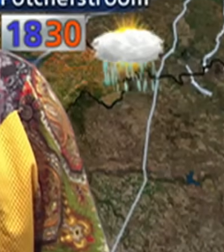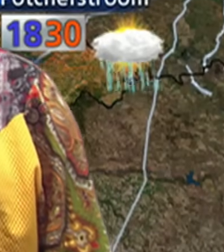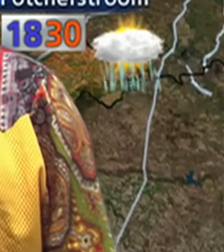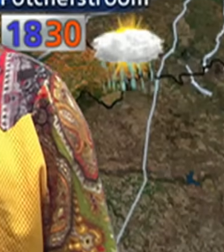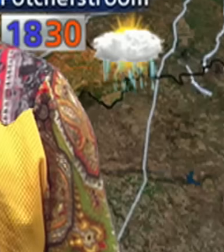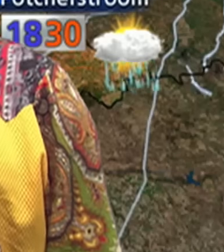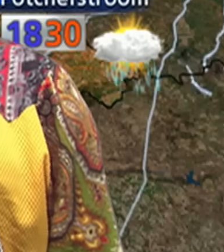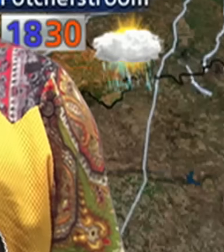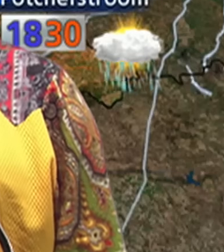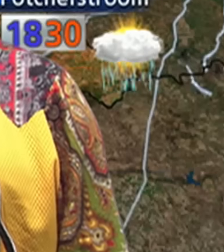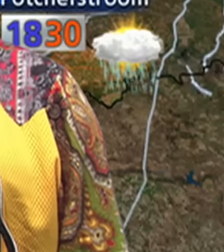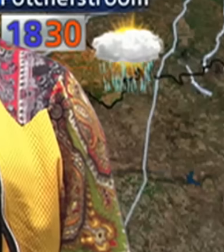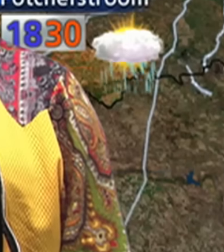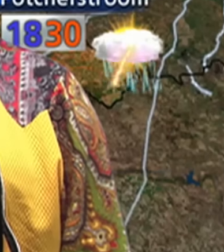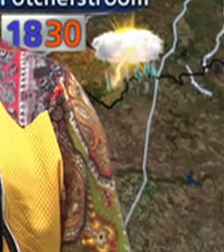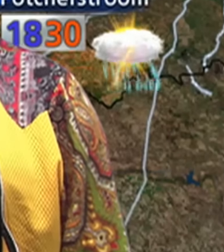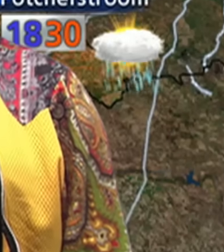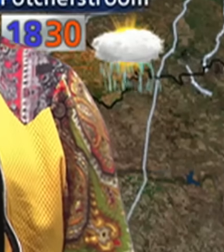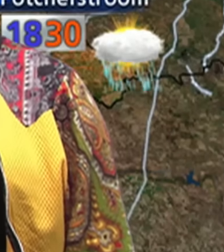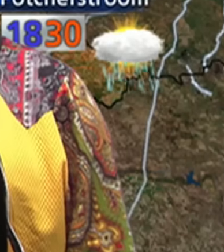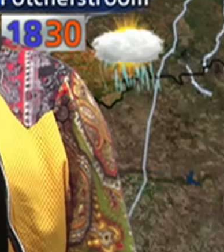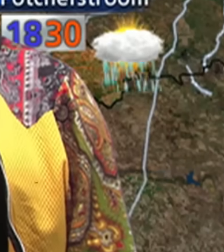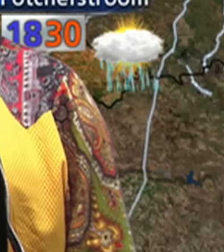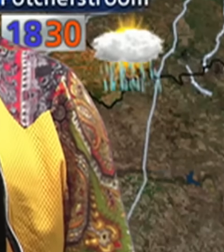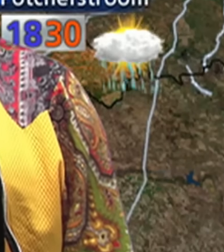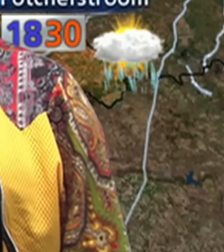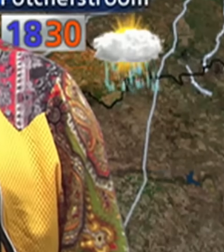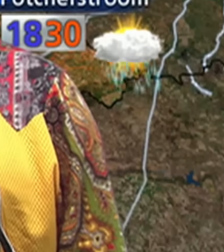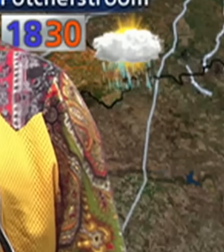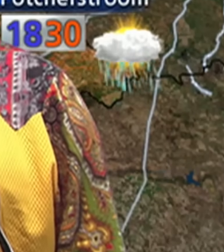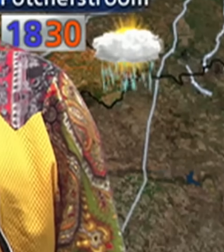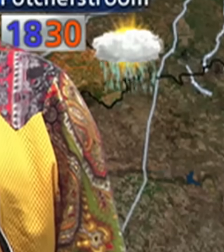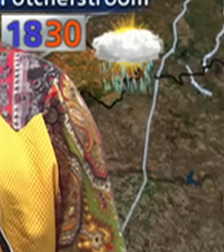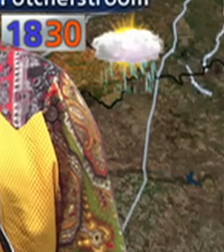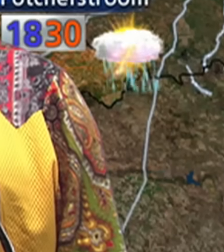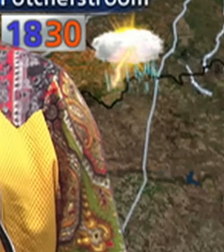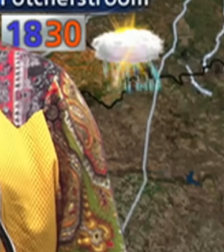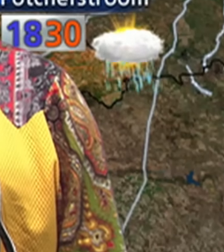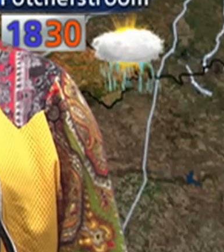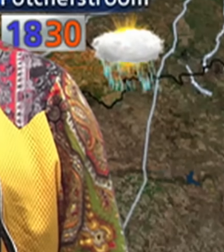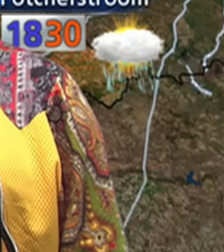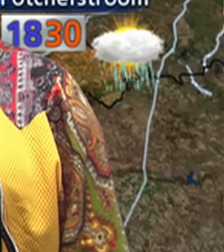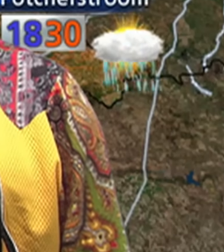ka tše 33 go tšwa go nna setlogolo sa kganyago ke lebogile nako ya lena ke ra e be boroko